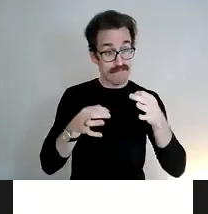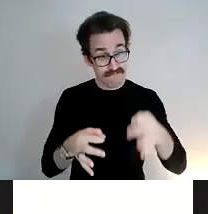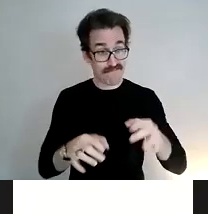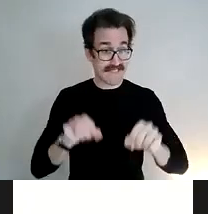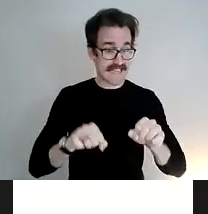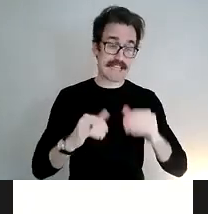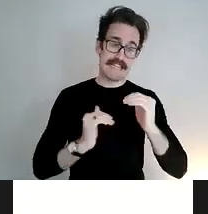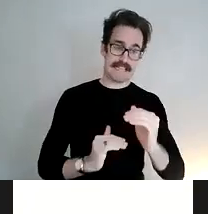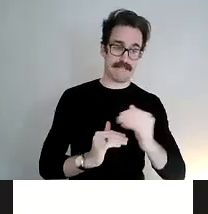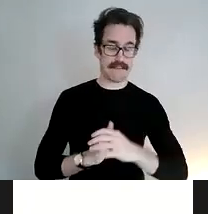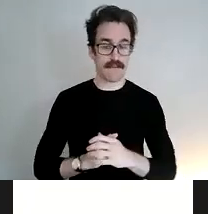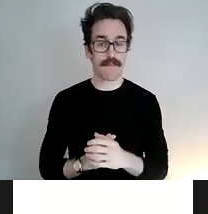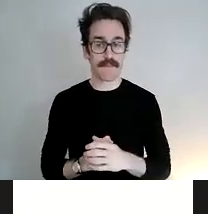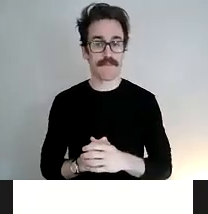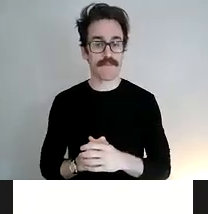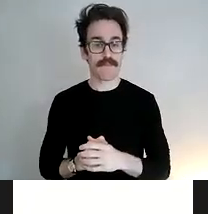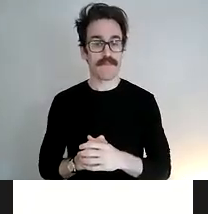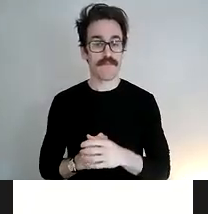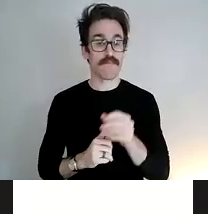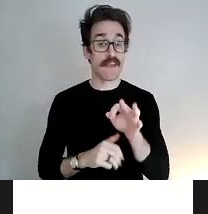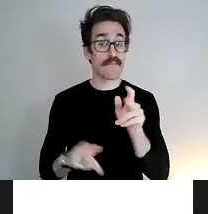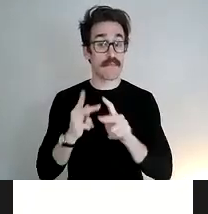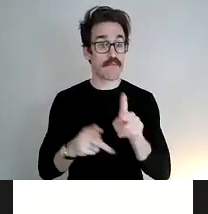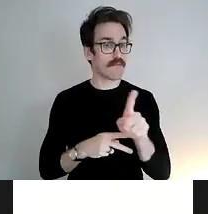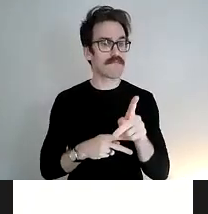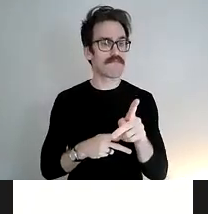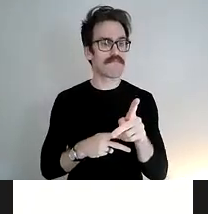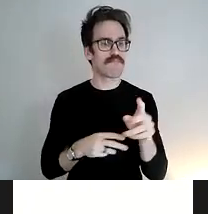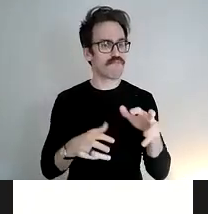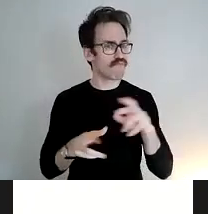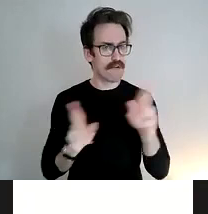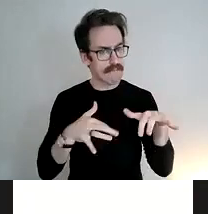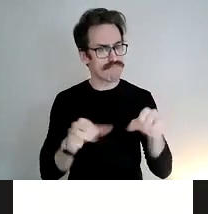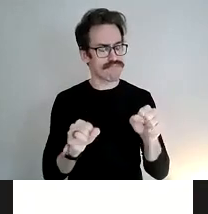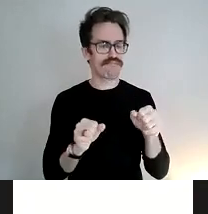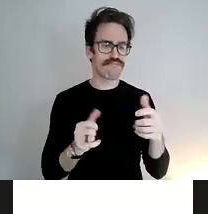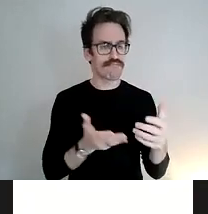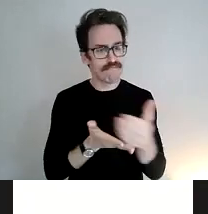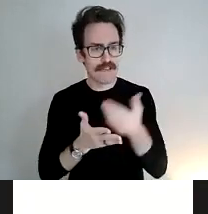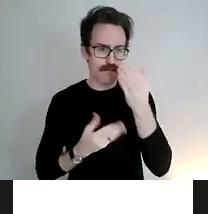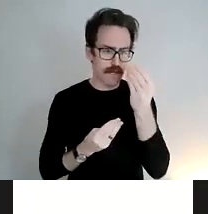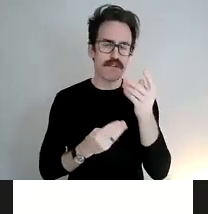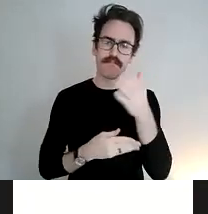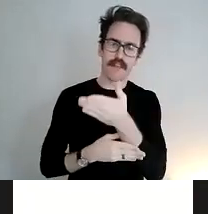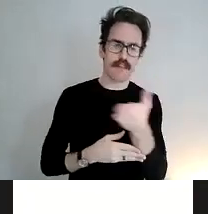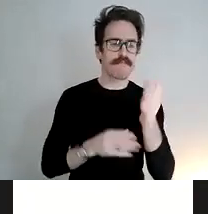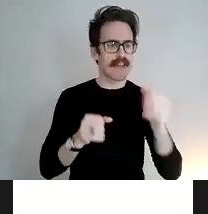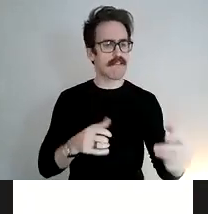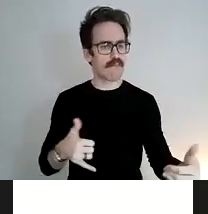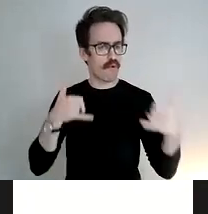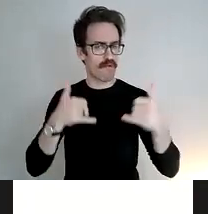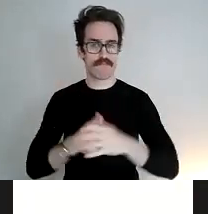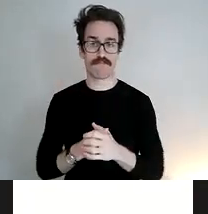like for the people who we're already a guardian of, to go out and get information about them. Our next slide talks about